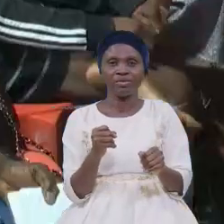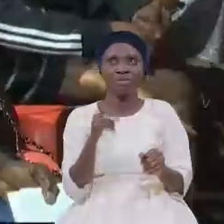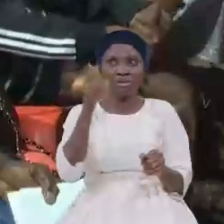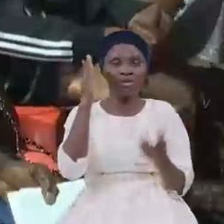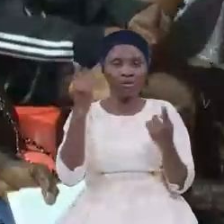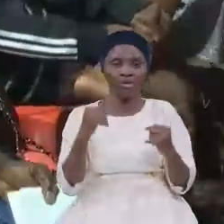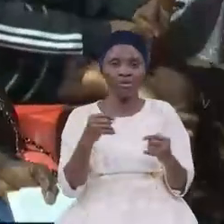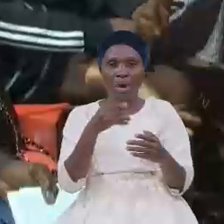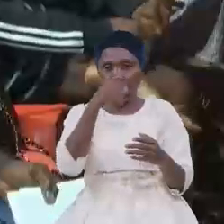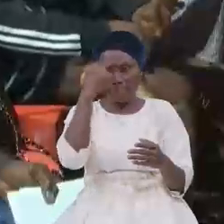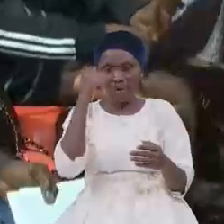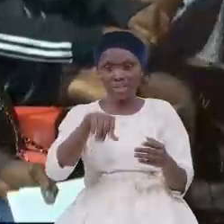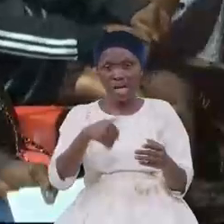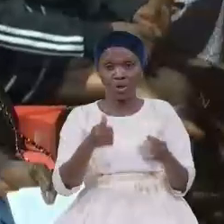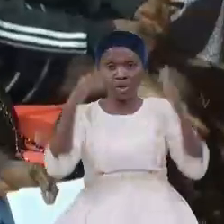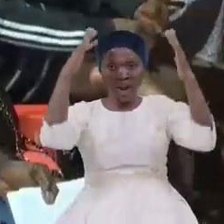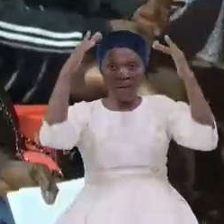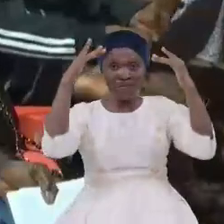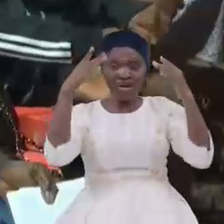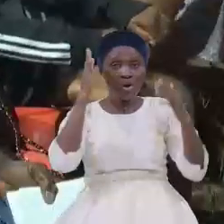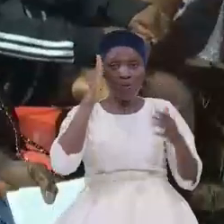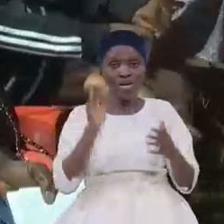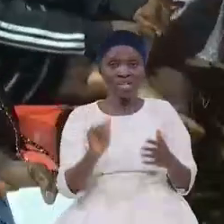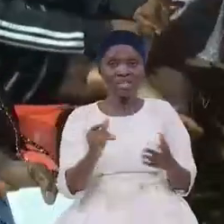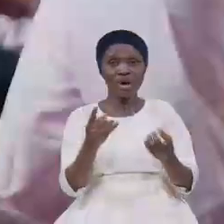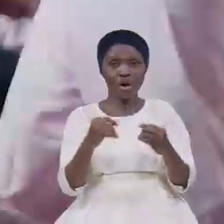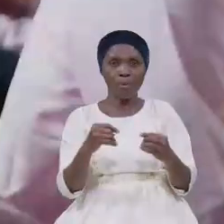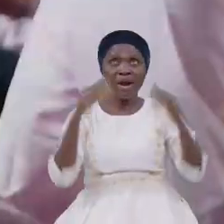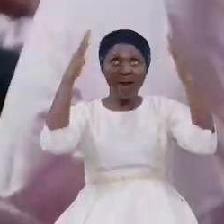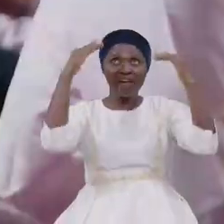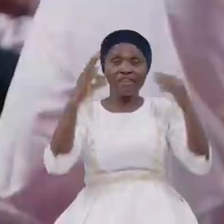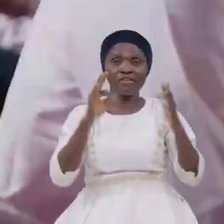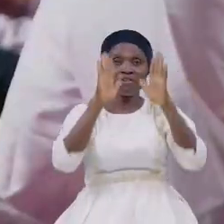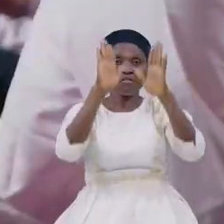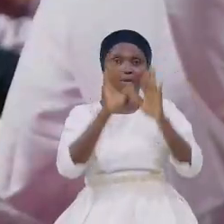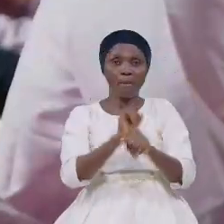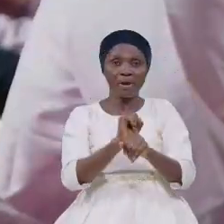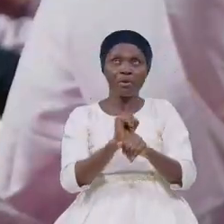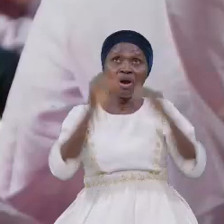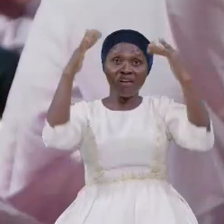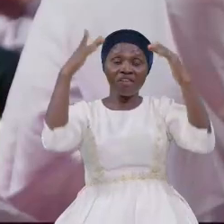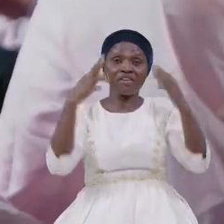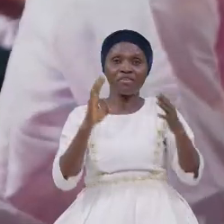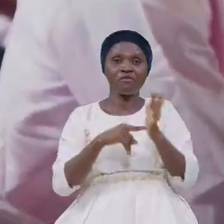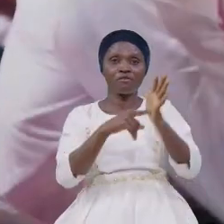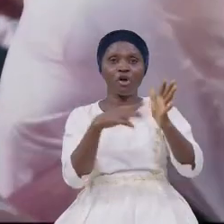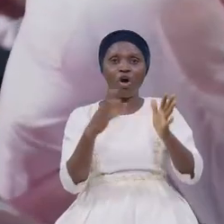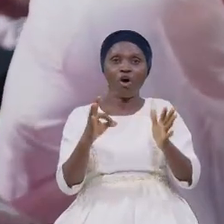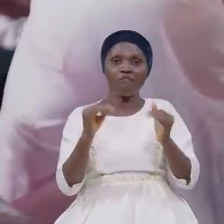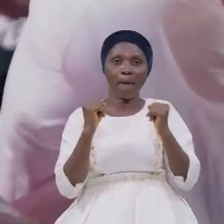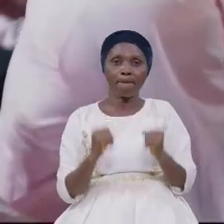come. Rain of miracle. Rain of manifestation of power will come in your life